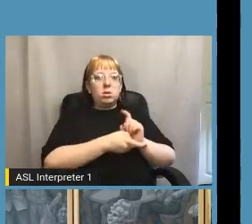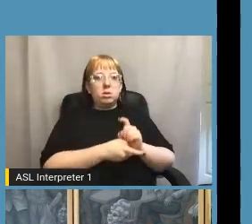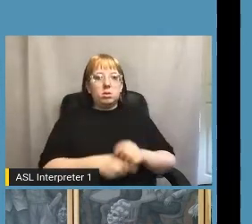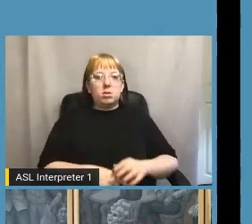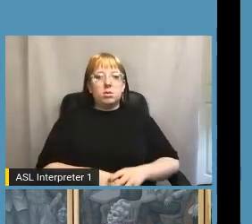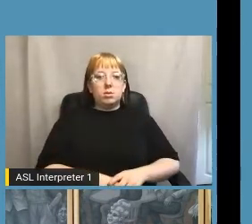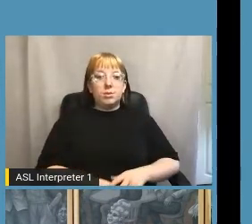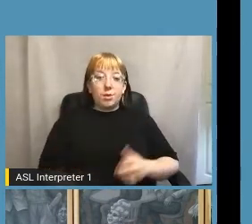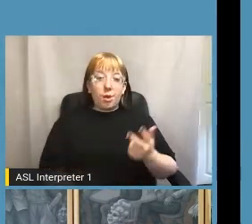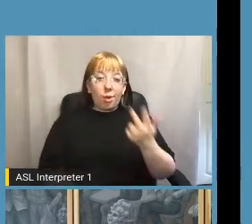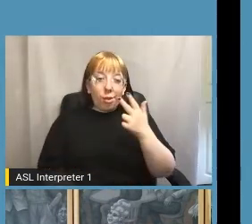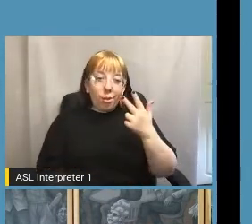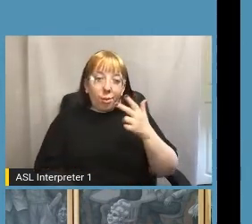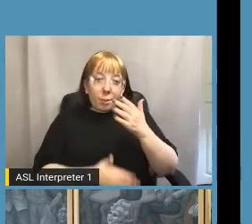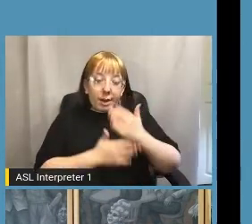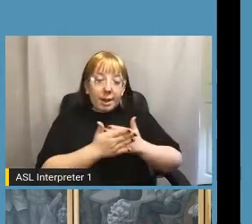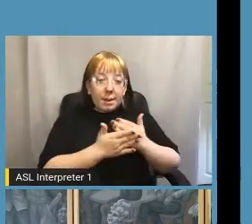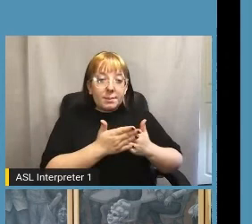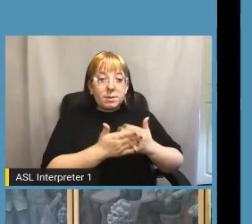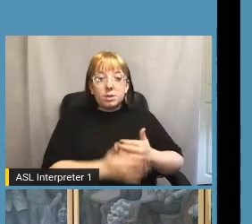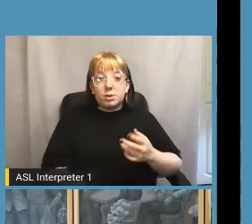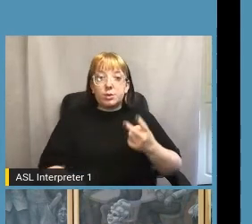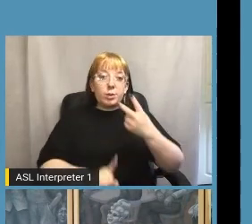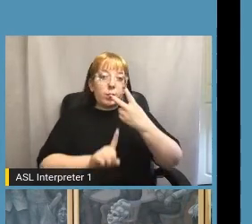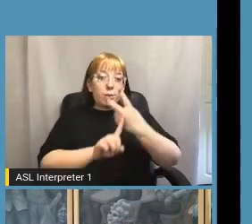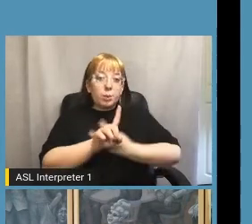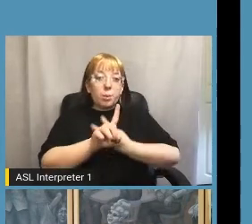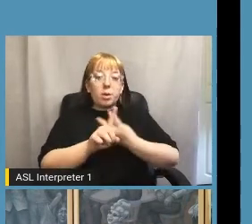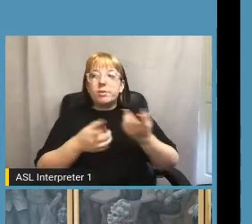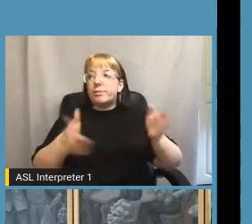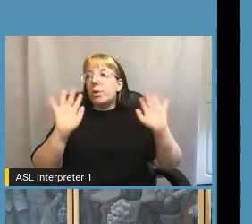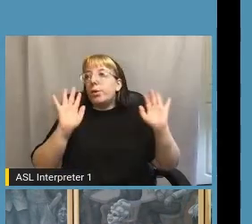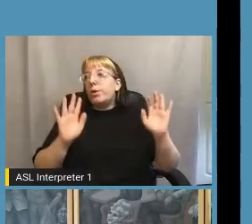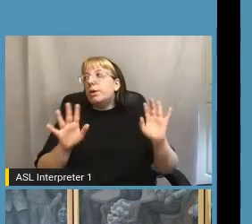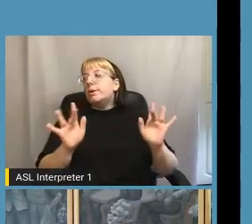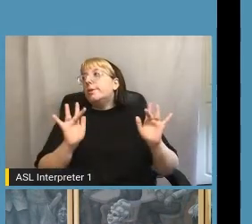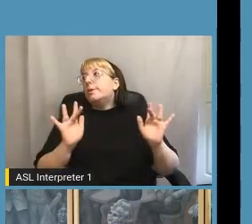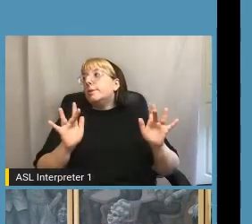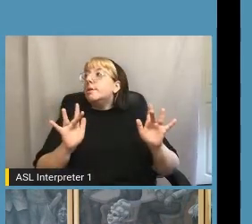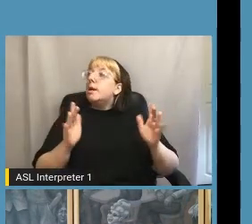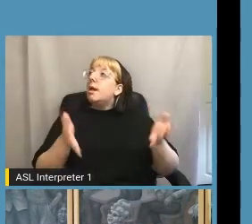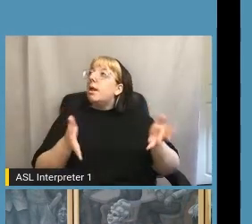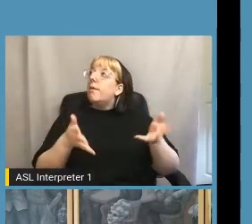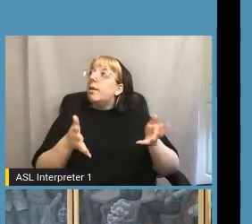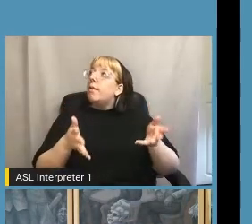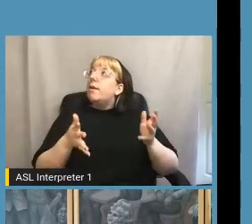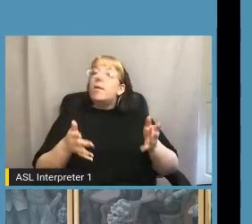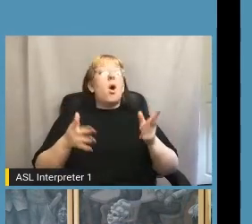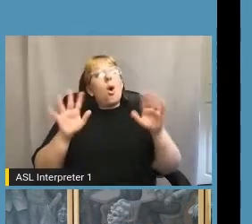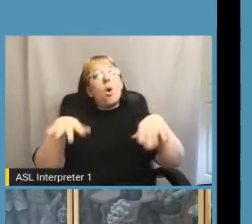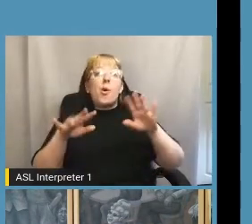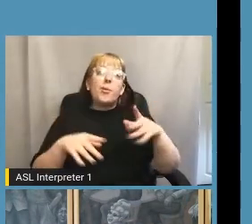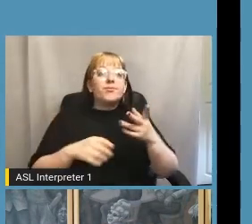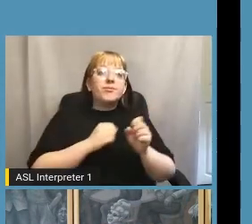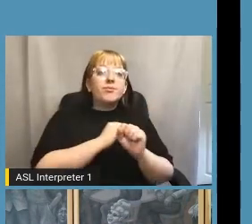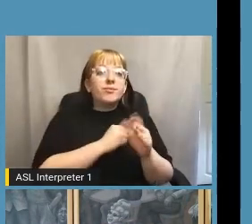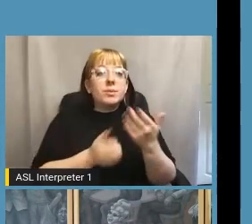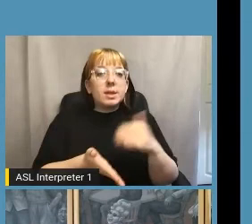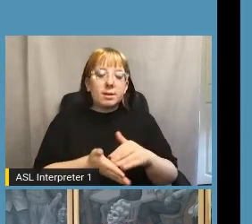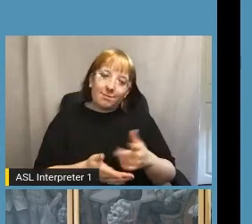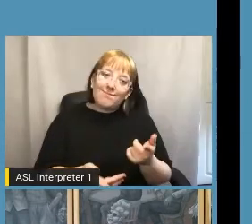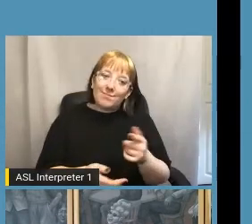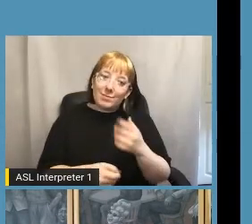3 episodes in 2 months and then disappear for a couple of months, which is tricky.